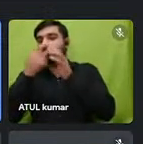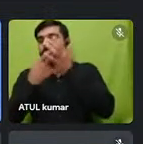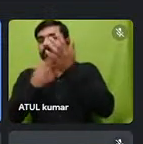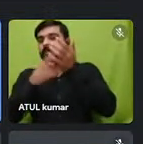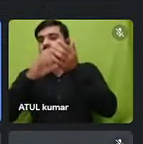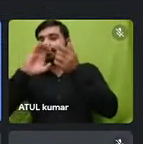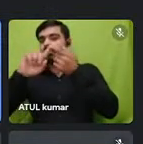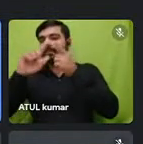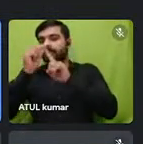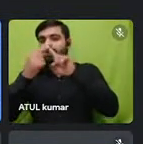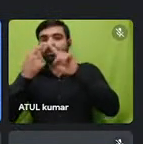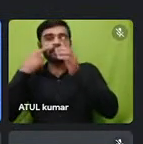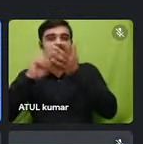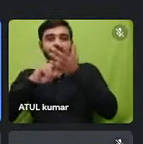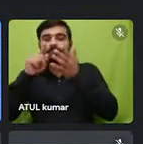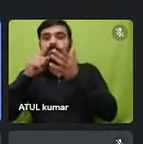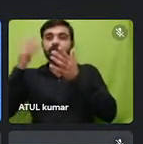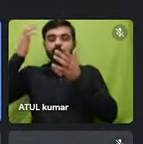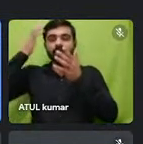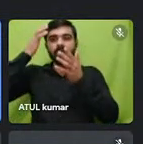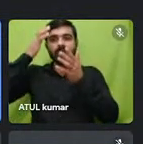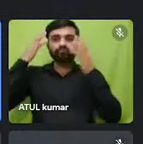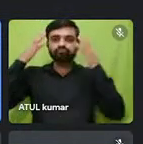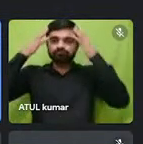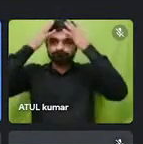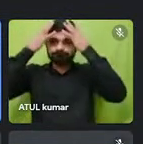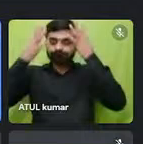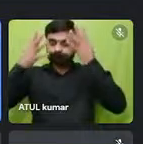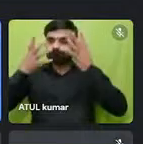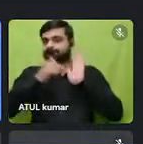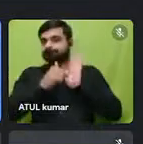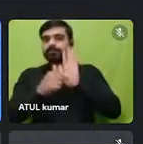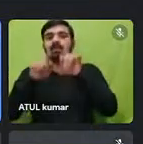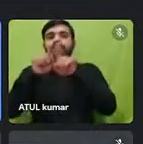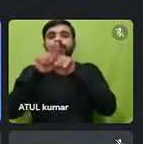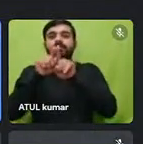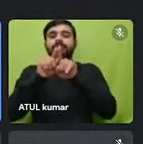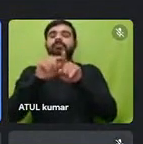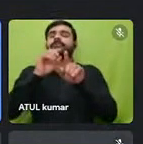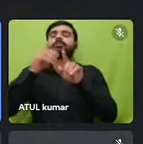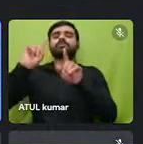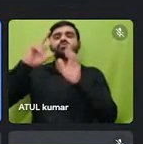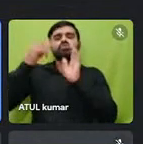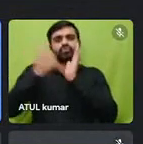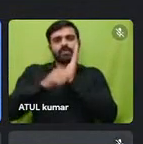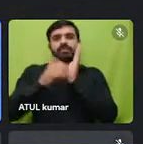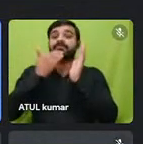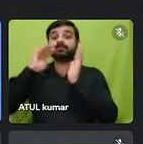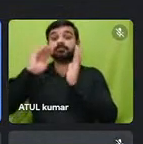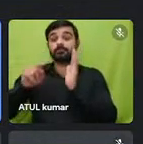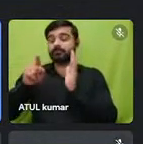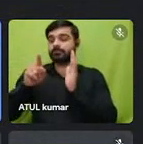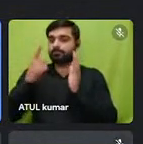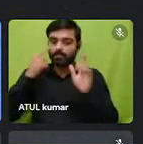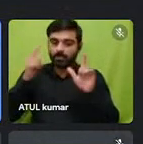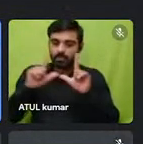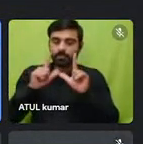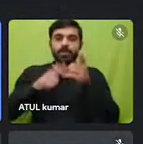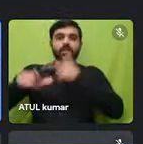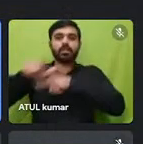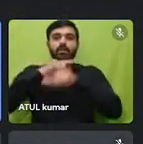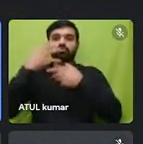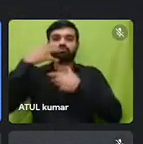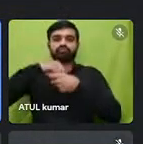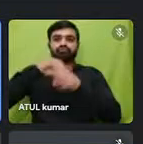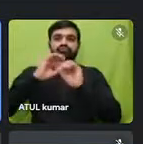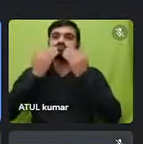in the world to cognitive representations. And so by 12 months, even if there's no evidence of